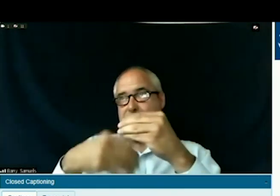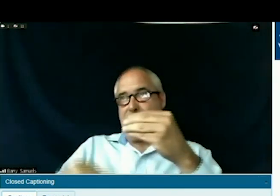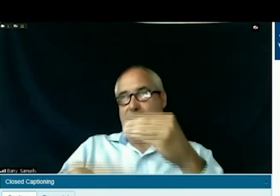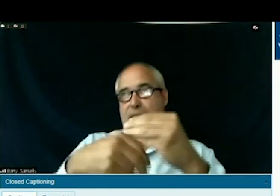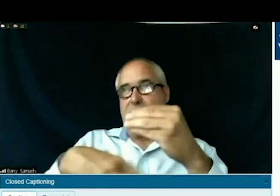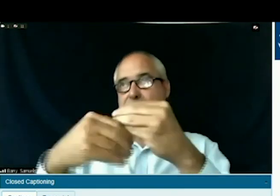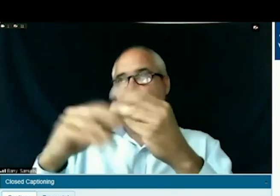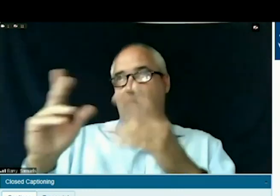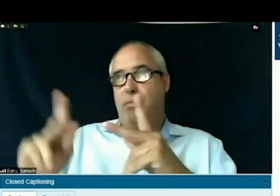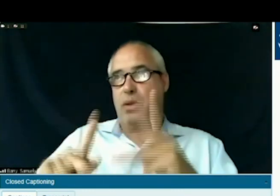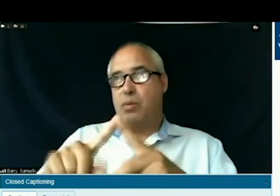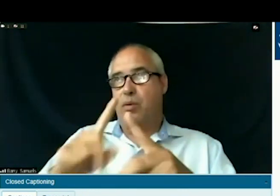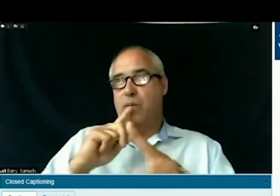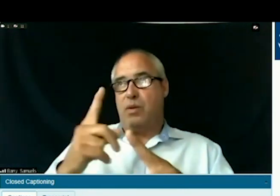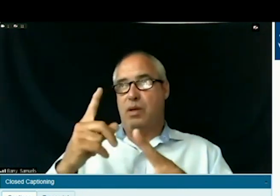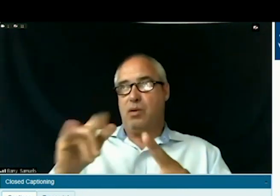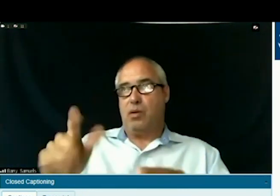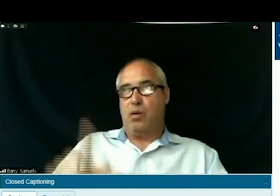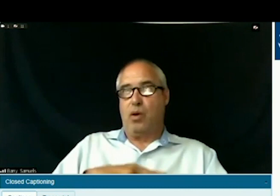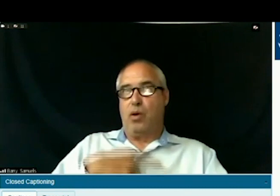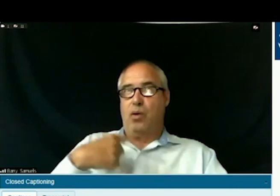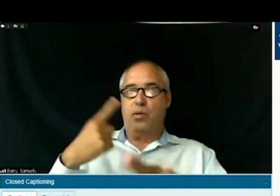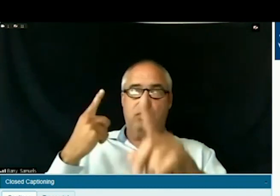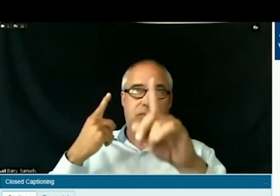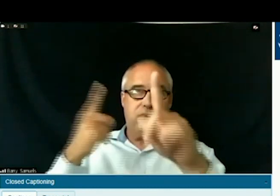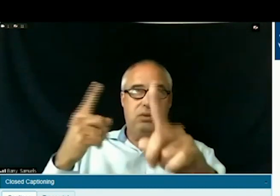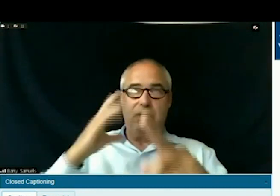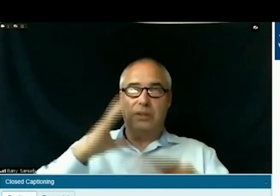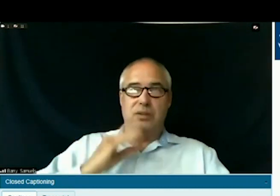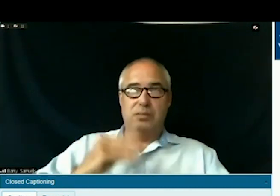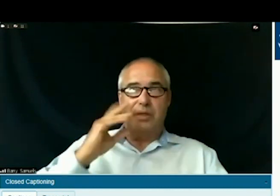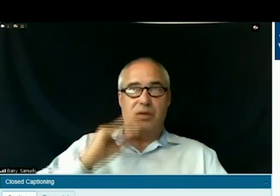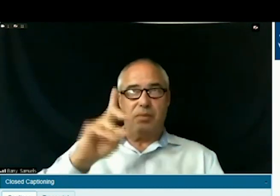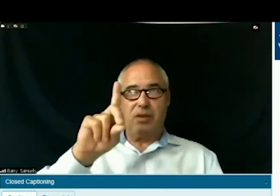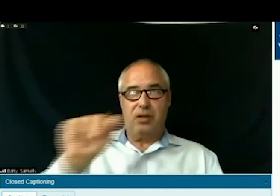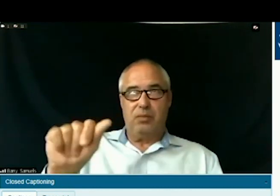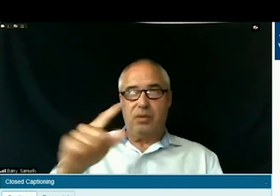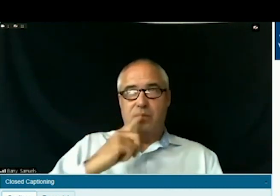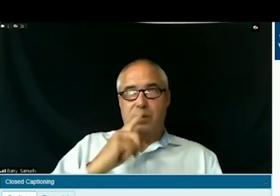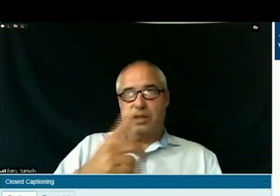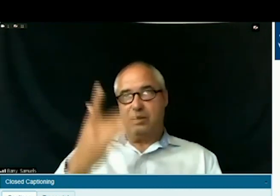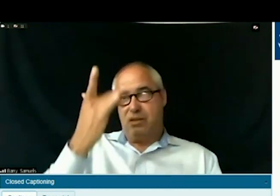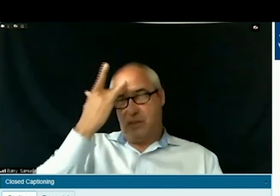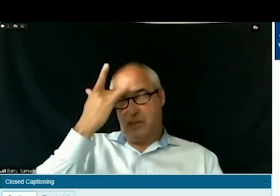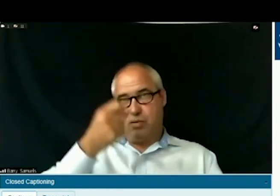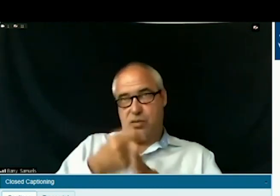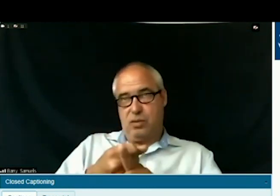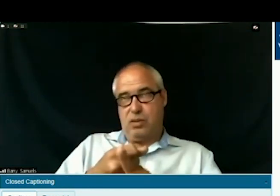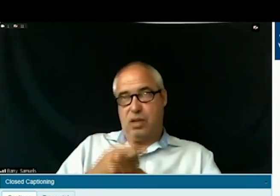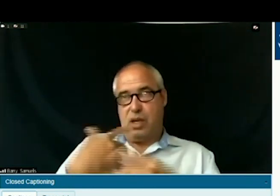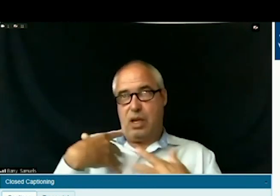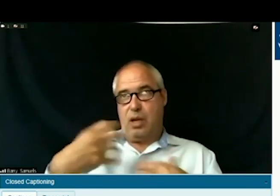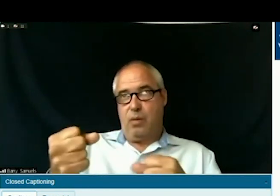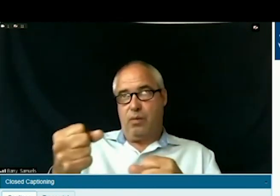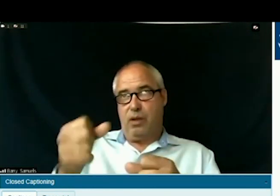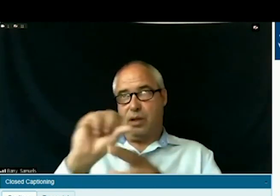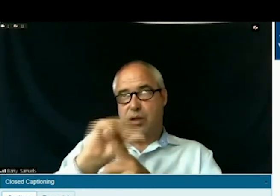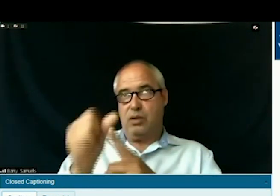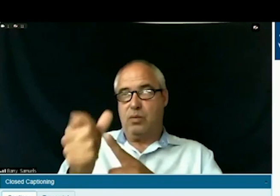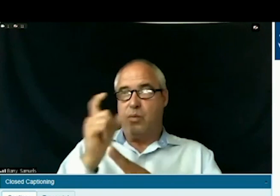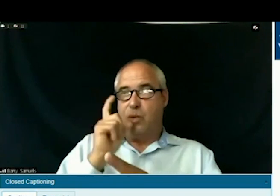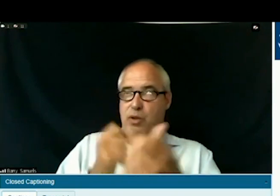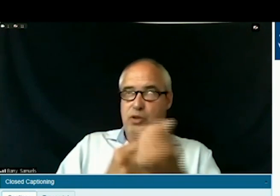considered long haulers right now and experiencing disabilities or and chronic health conditions would be supported through those